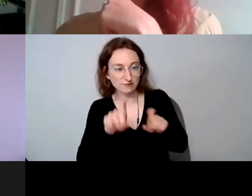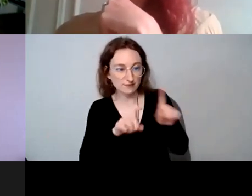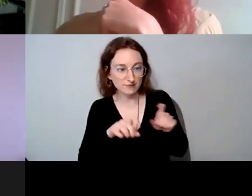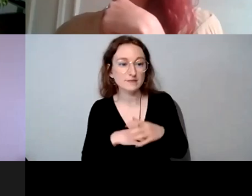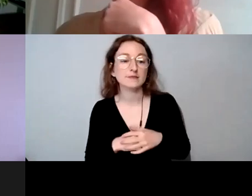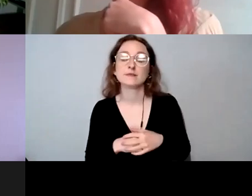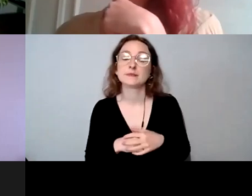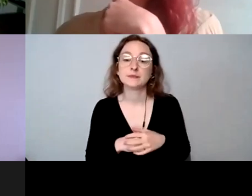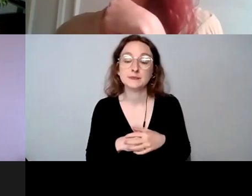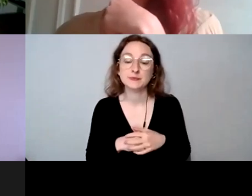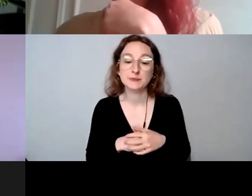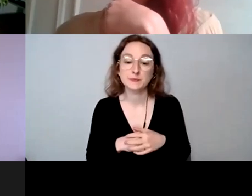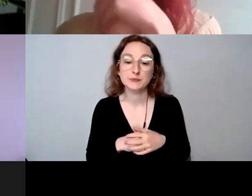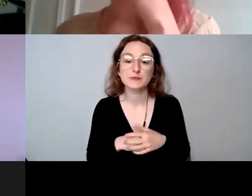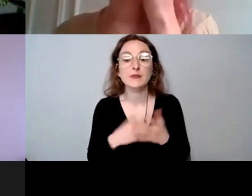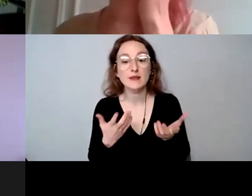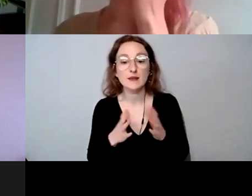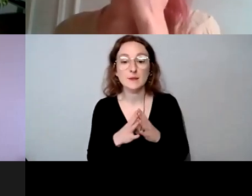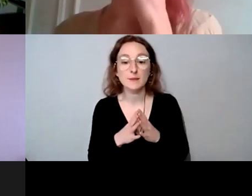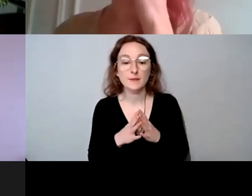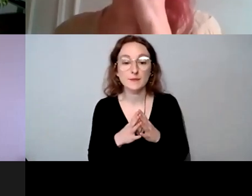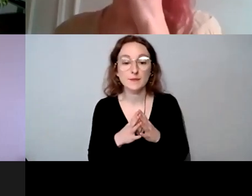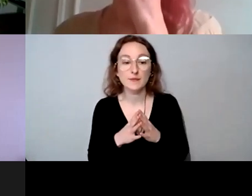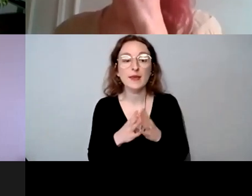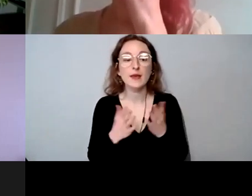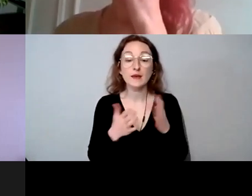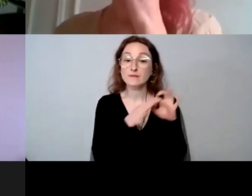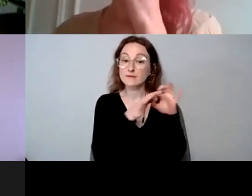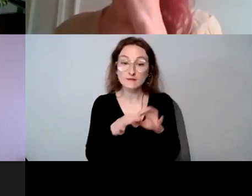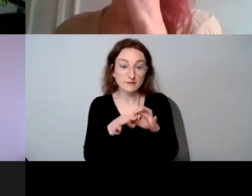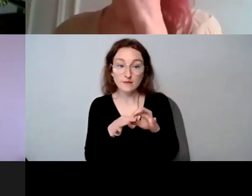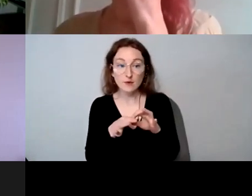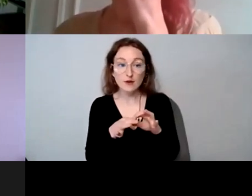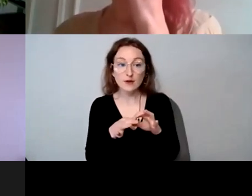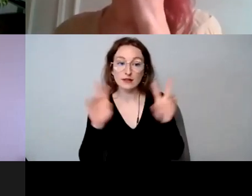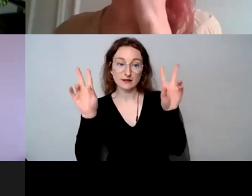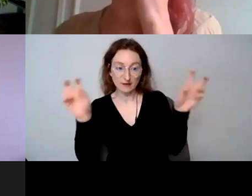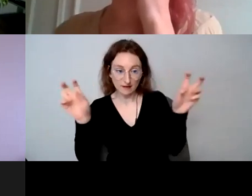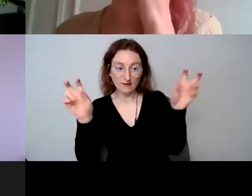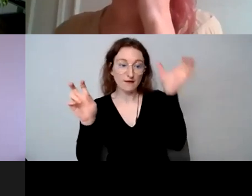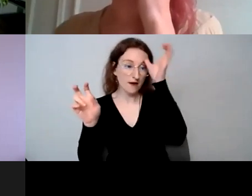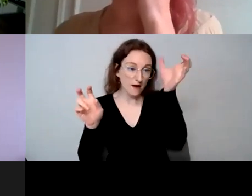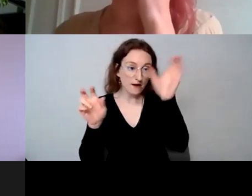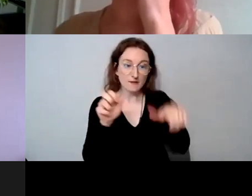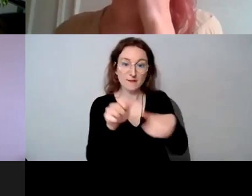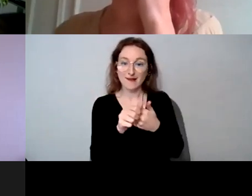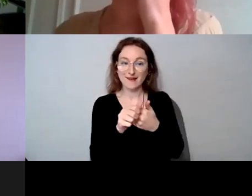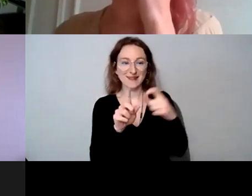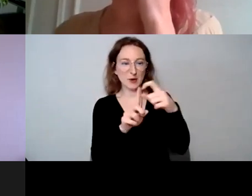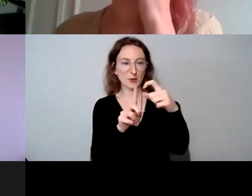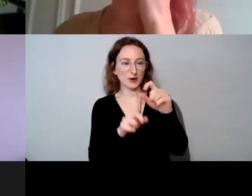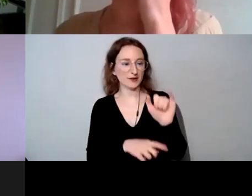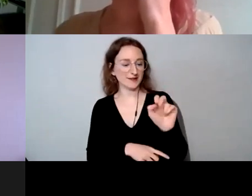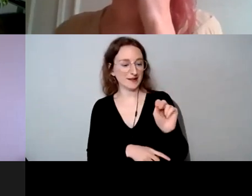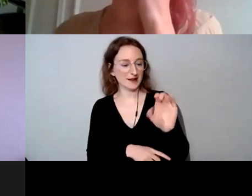our panelists. And it's about the term and the understandings behind inclusion. So